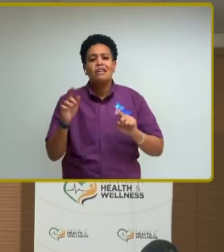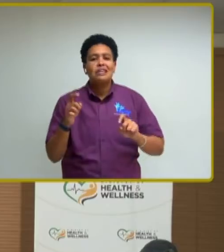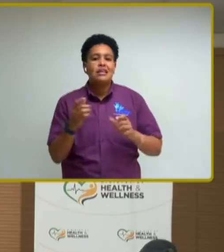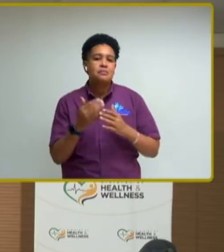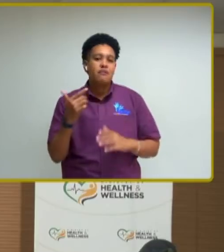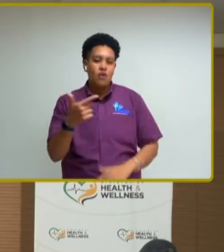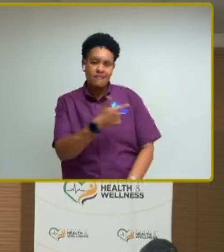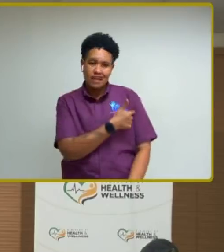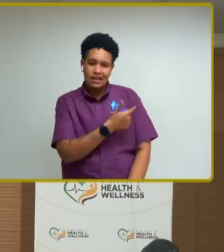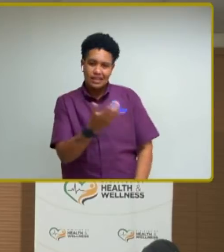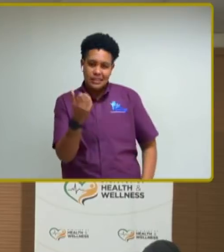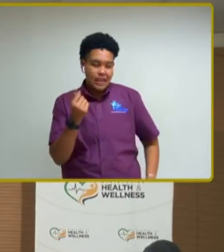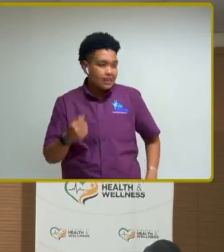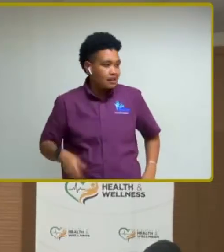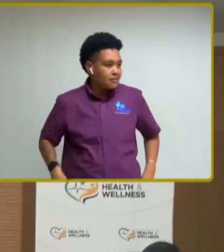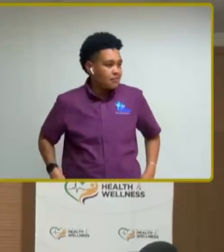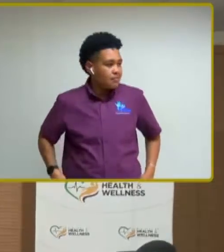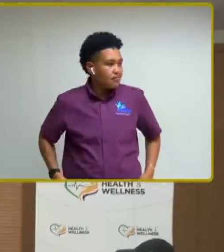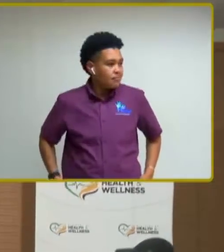vaccinated?